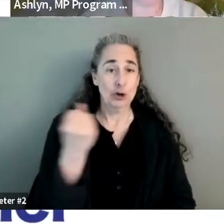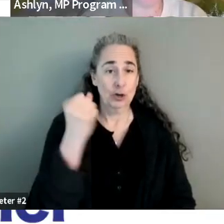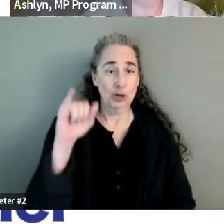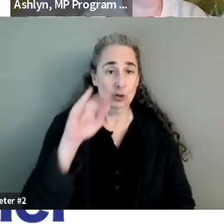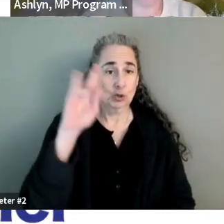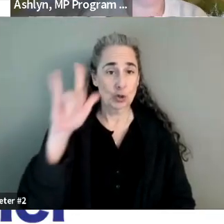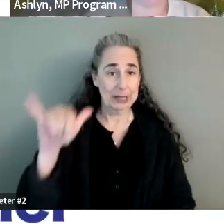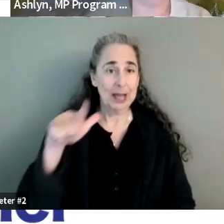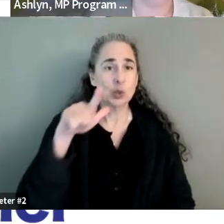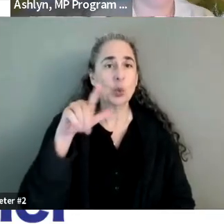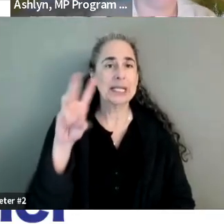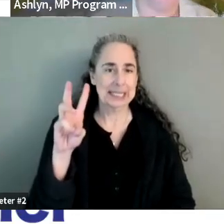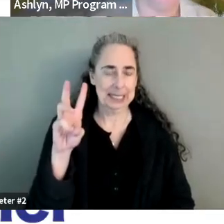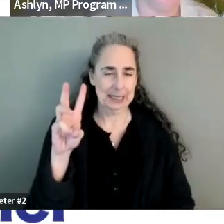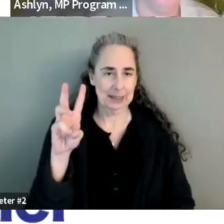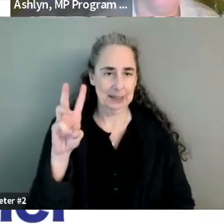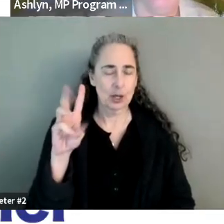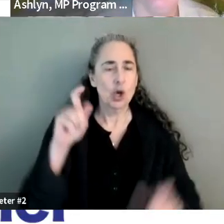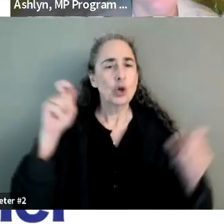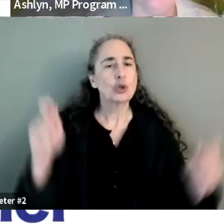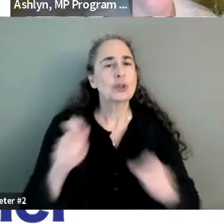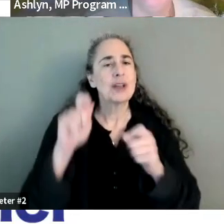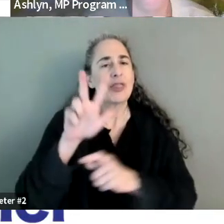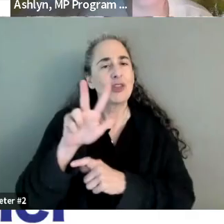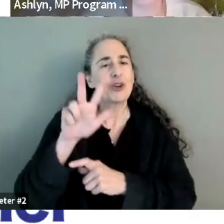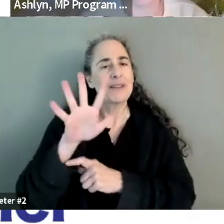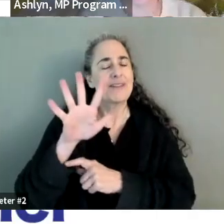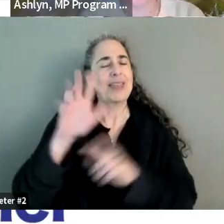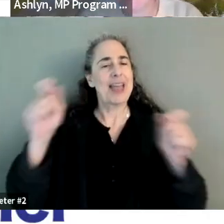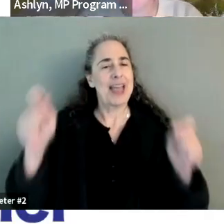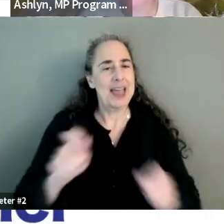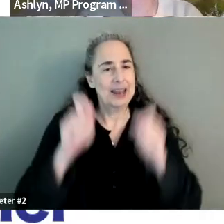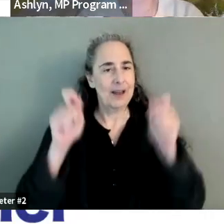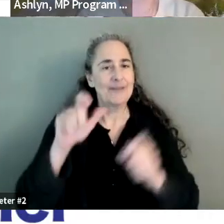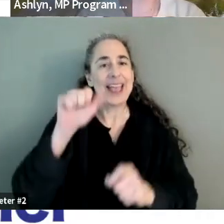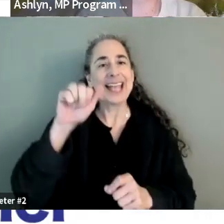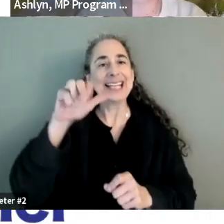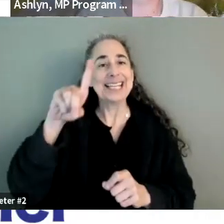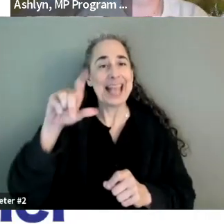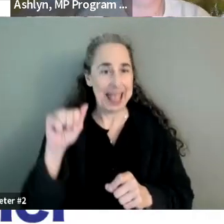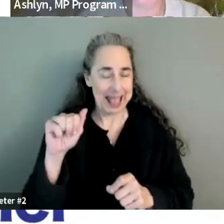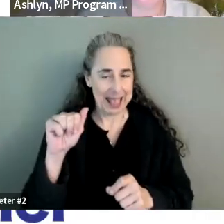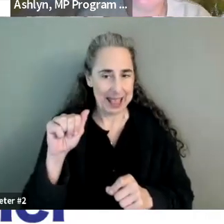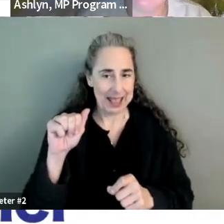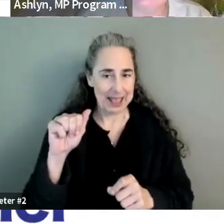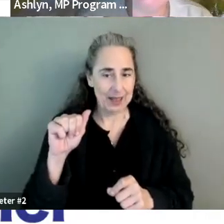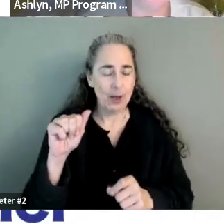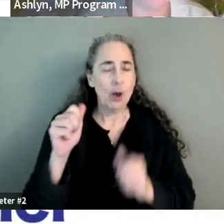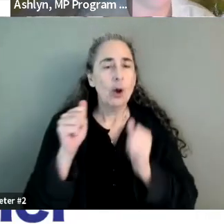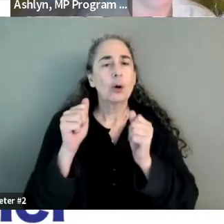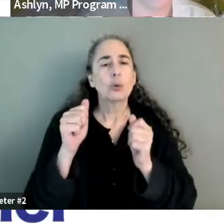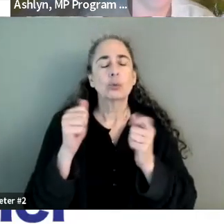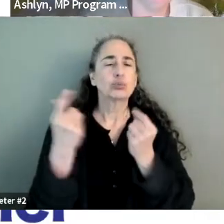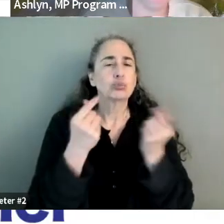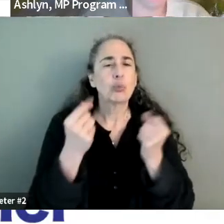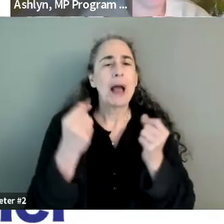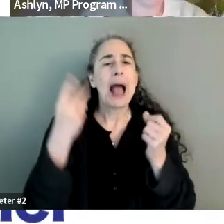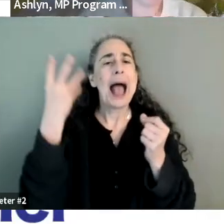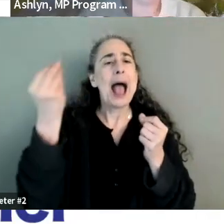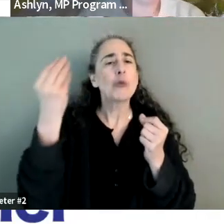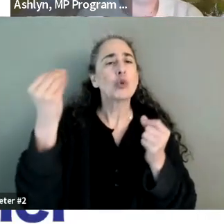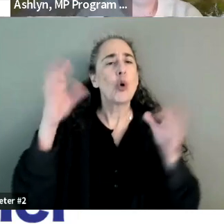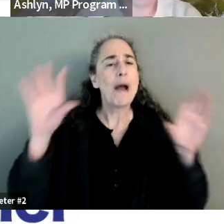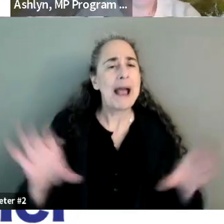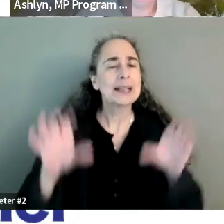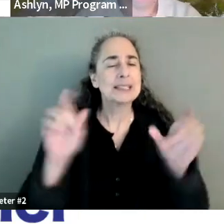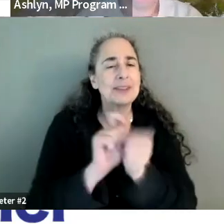July 26th, to celebrate the 35th anniversary of the ADA with outdoor activities, adaptive